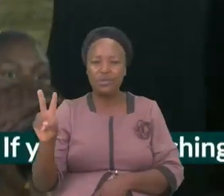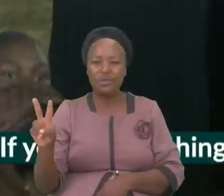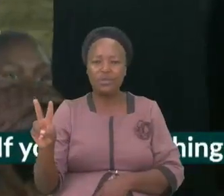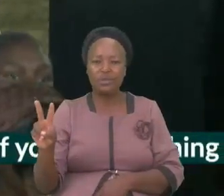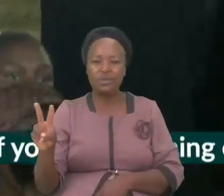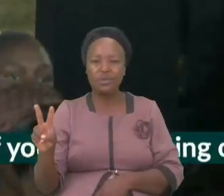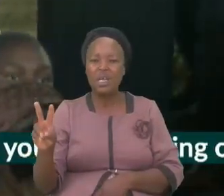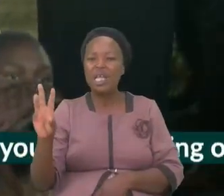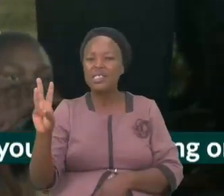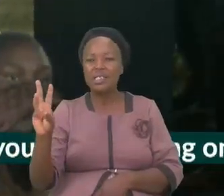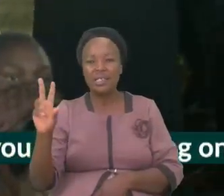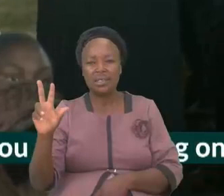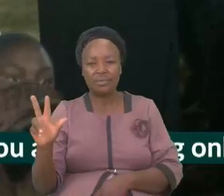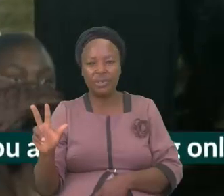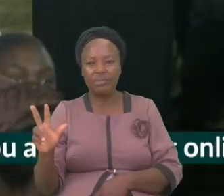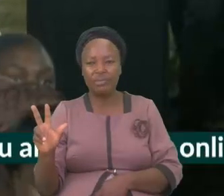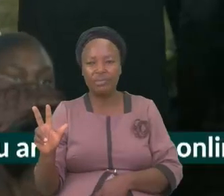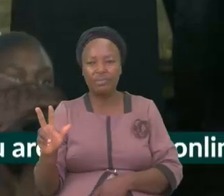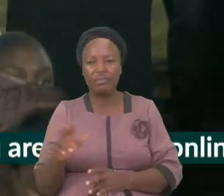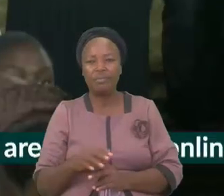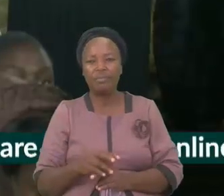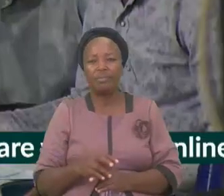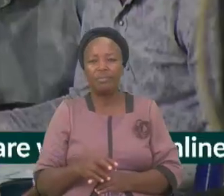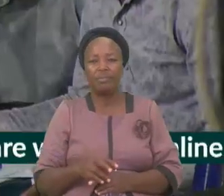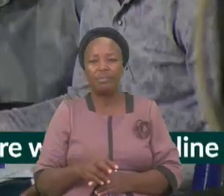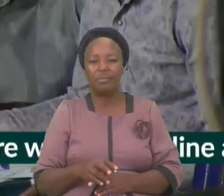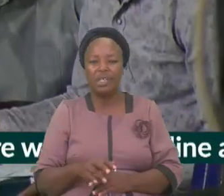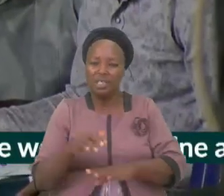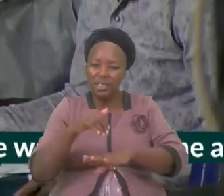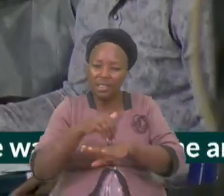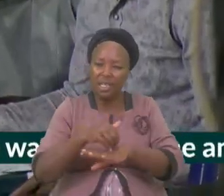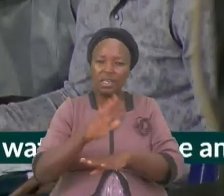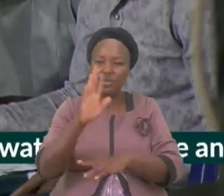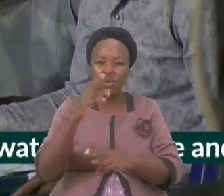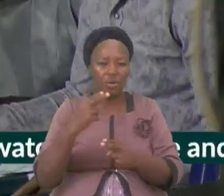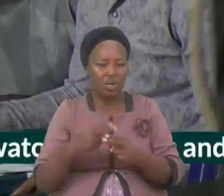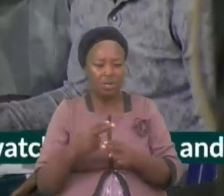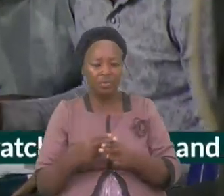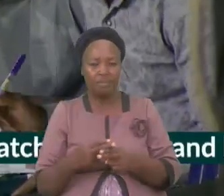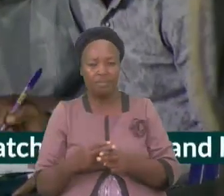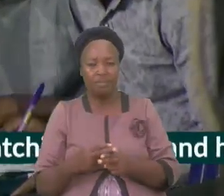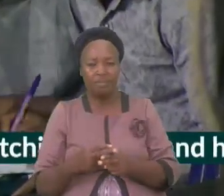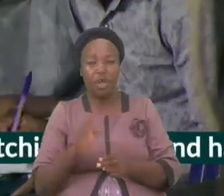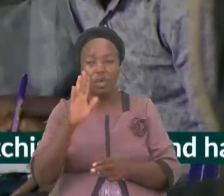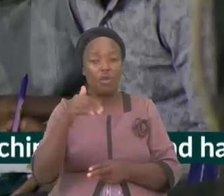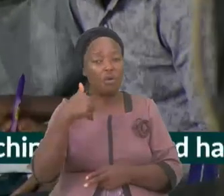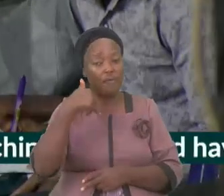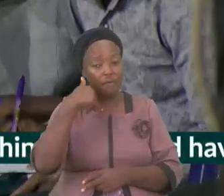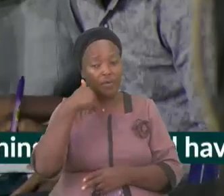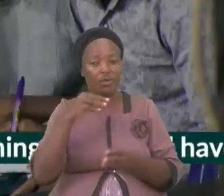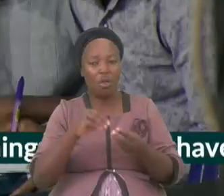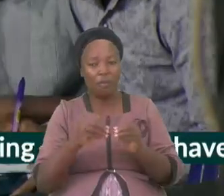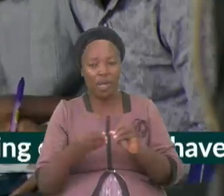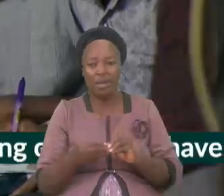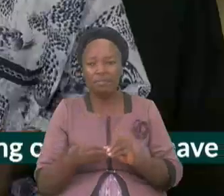Send your name, your phone number, your location address